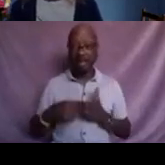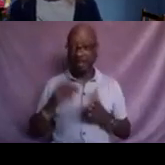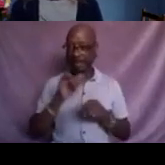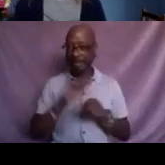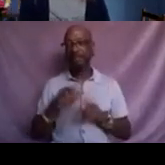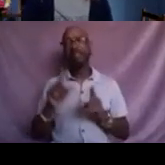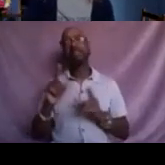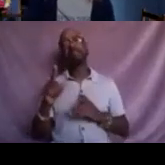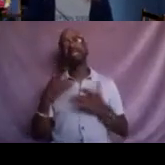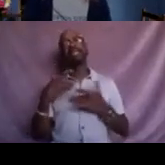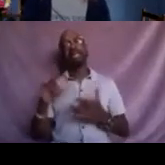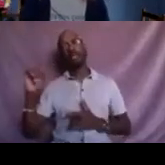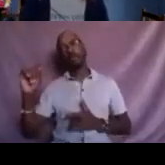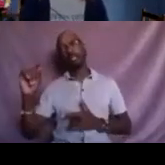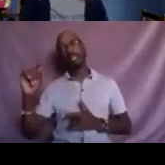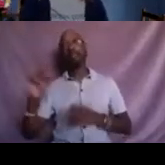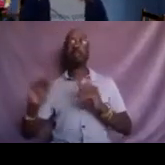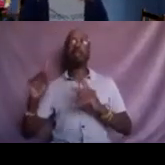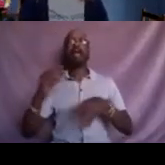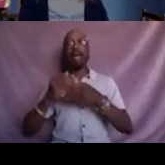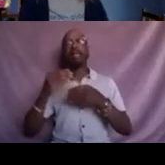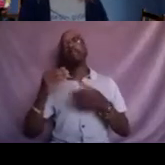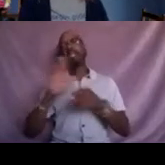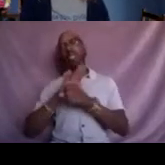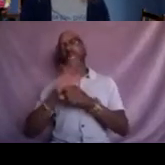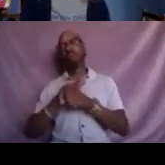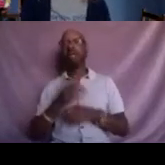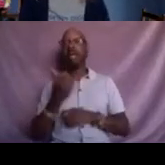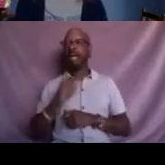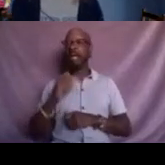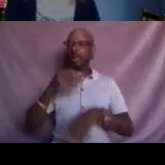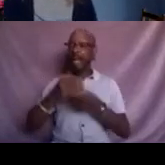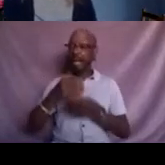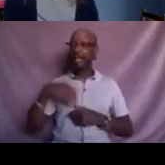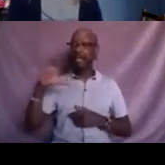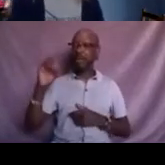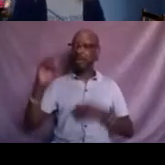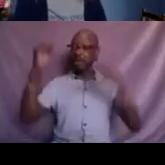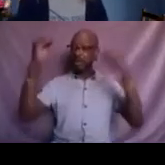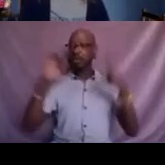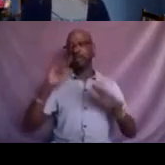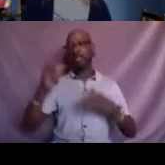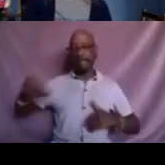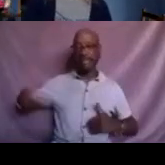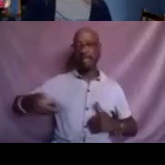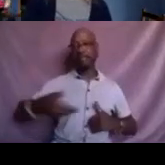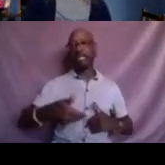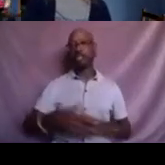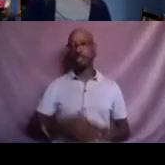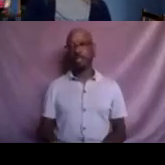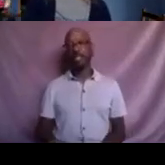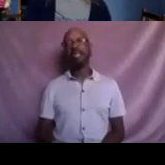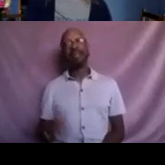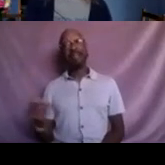enough. And anyone added as a co-teacher gets an invitation email to join. So they have to accept